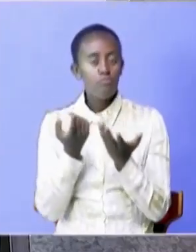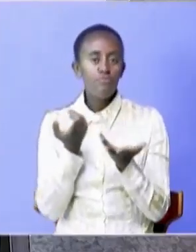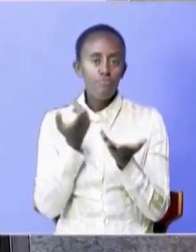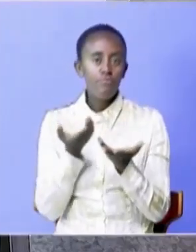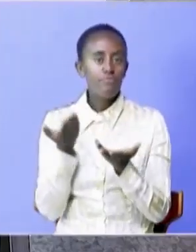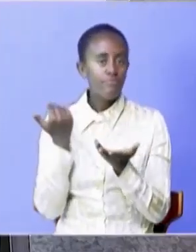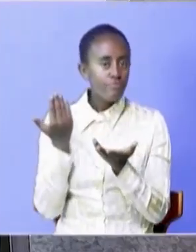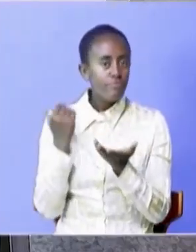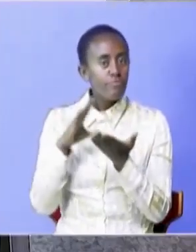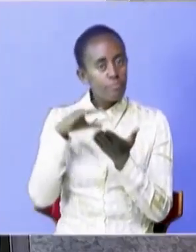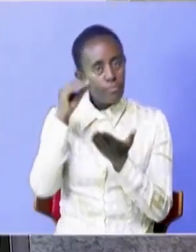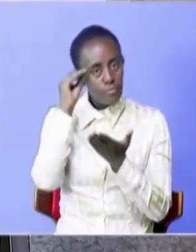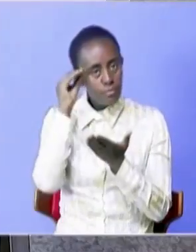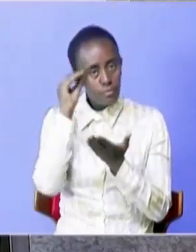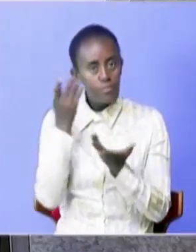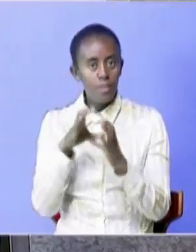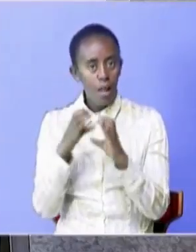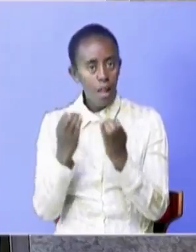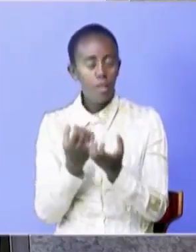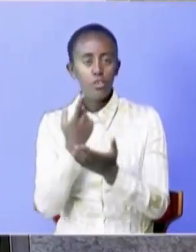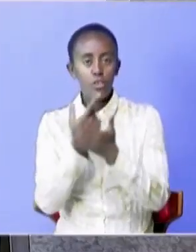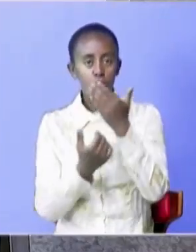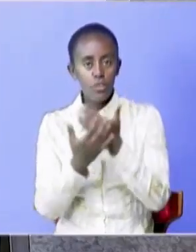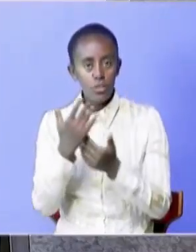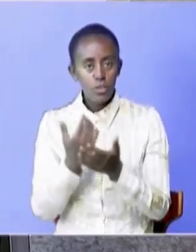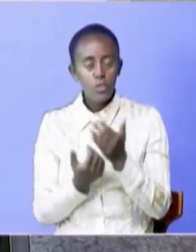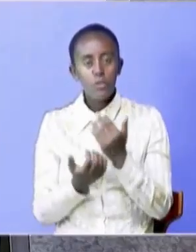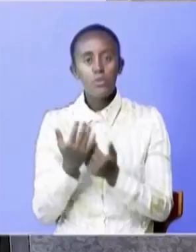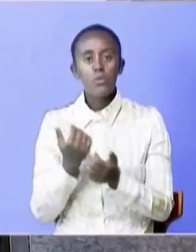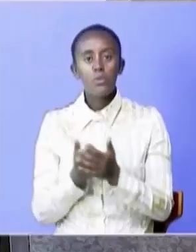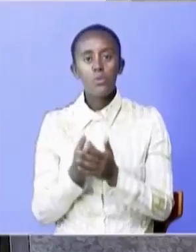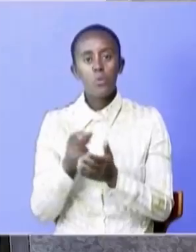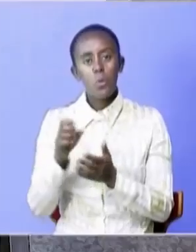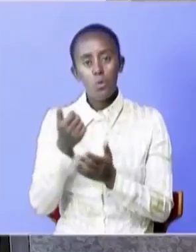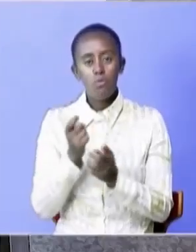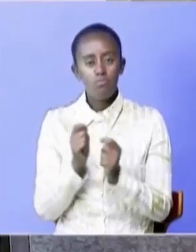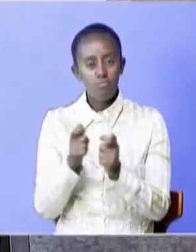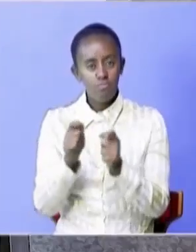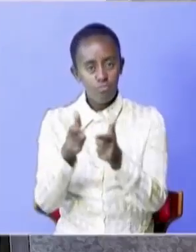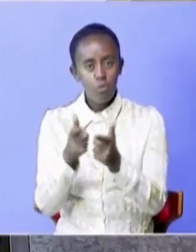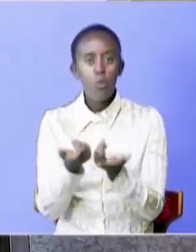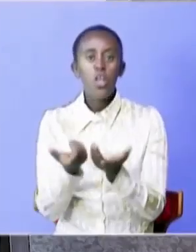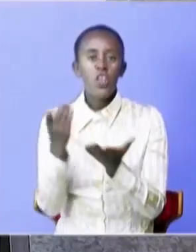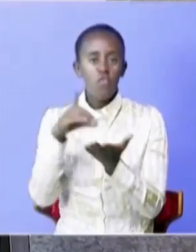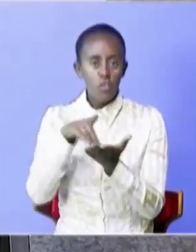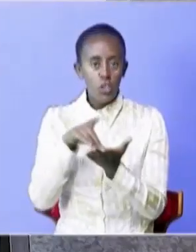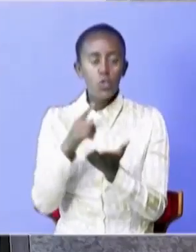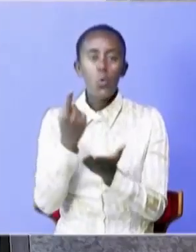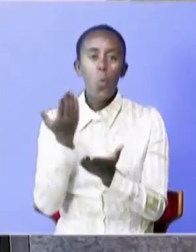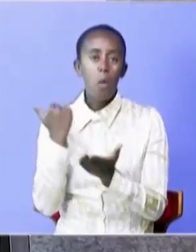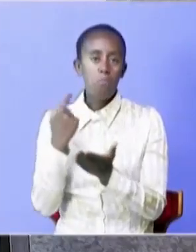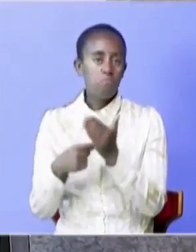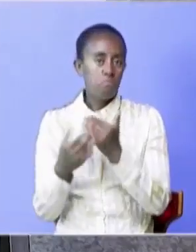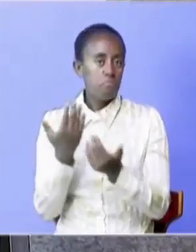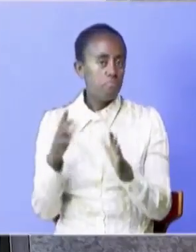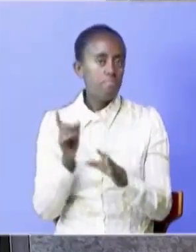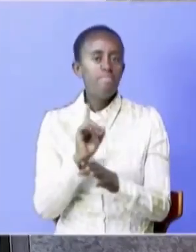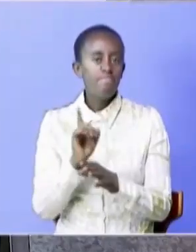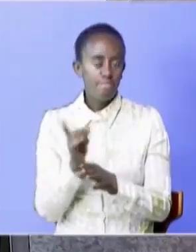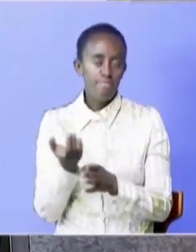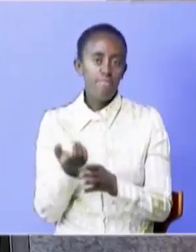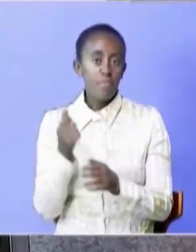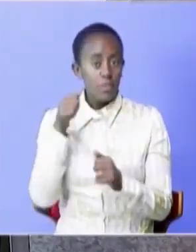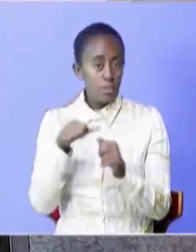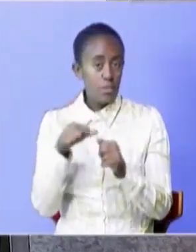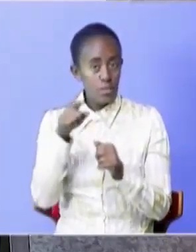the earlier class and discuss or have a quick revision about what we talked about last time. If you